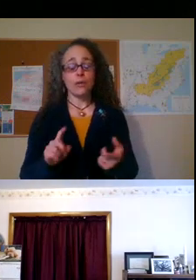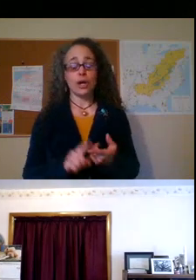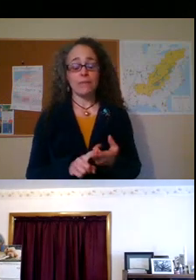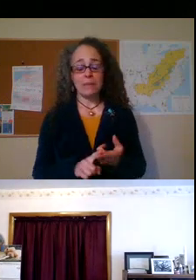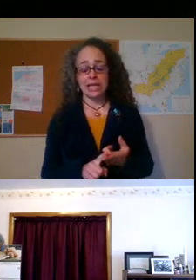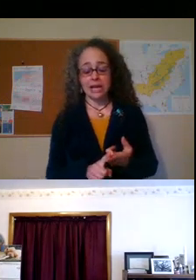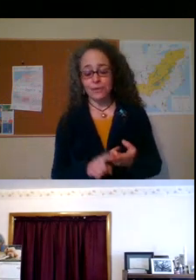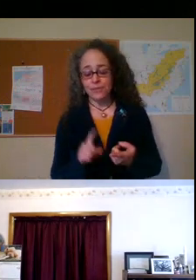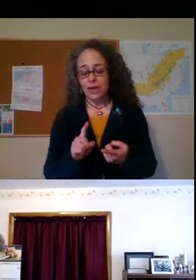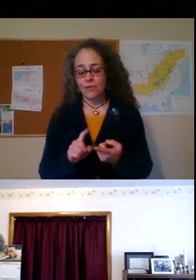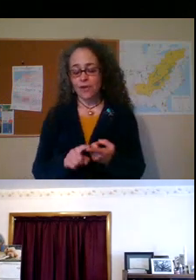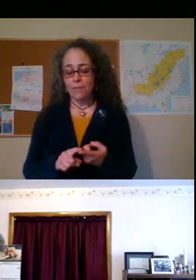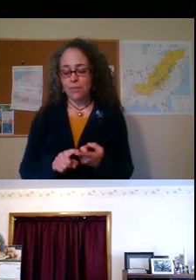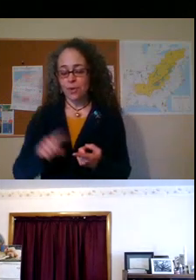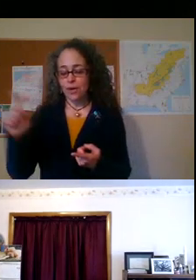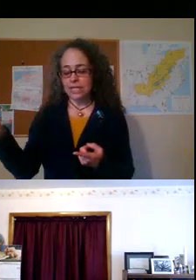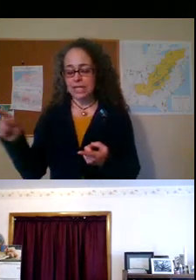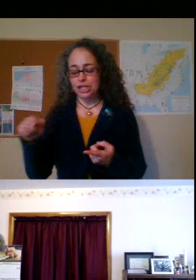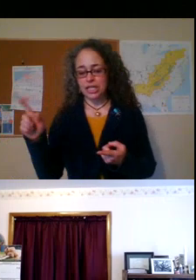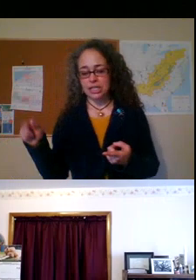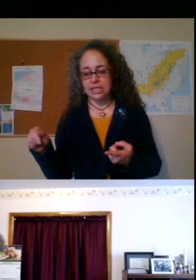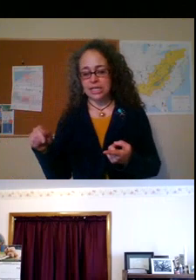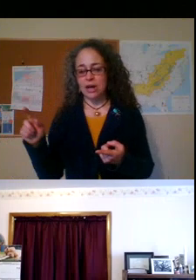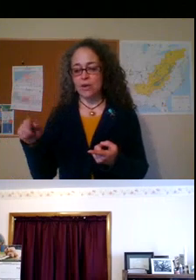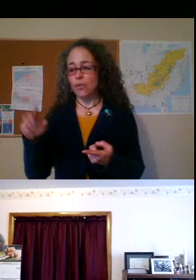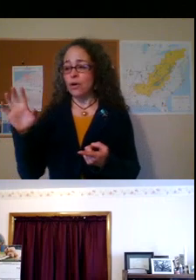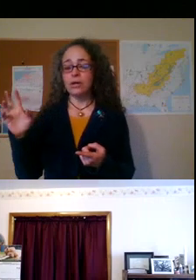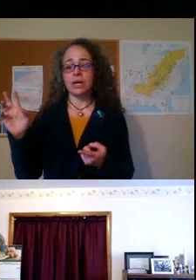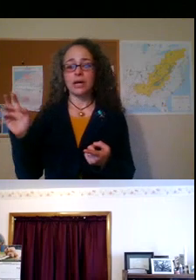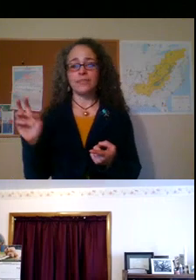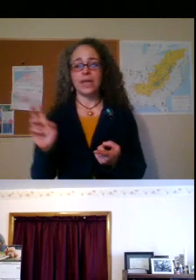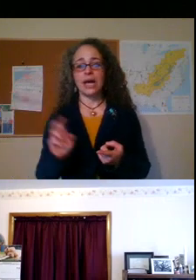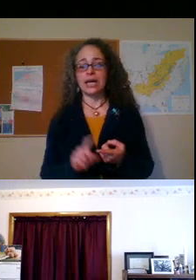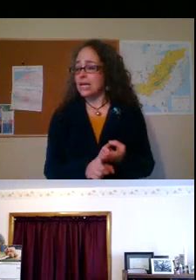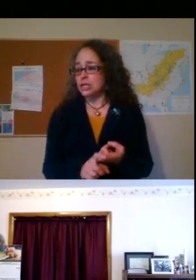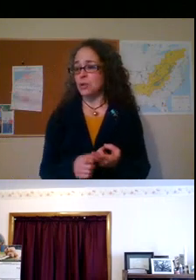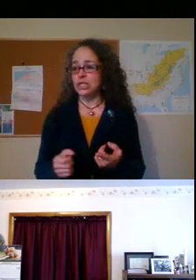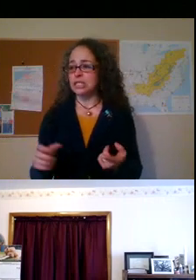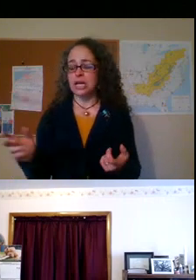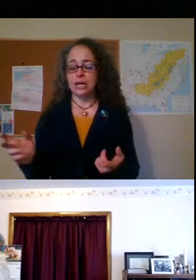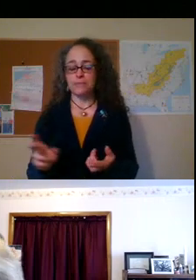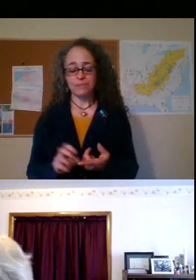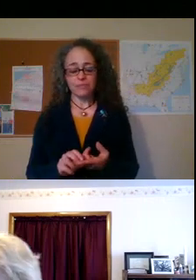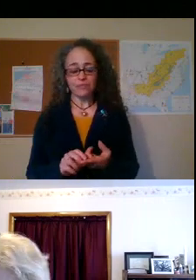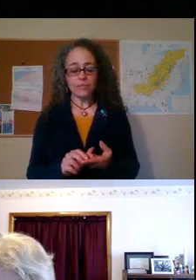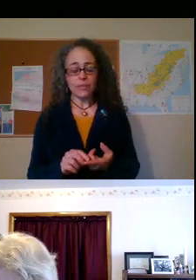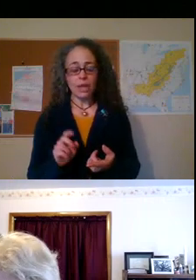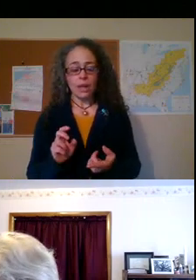a formal commitment letter from the organizations or experts